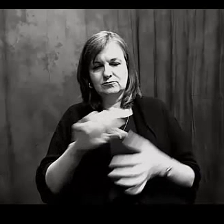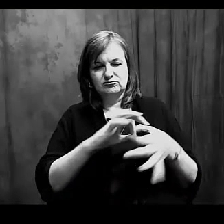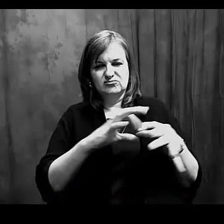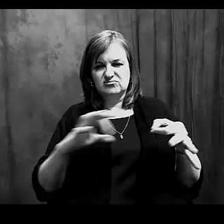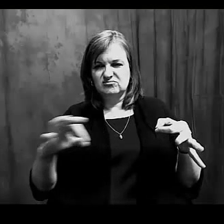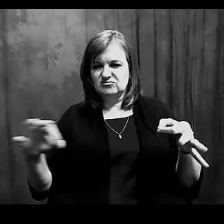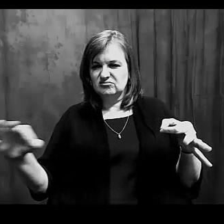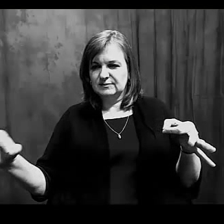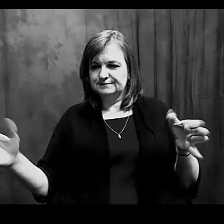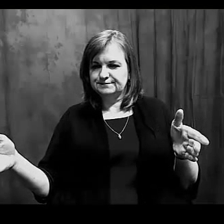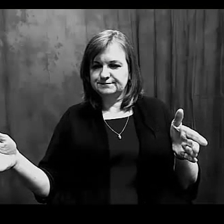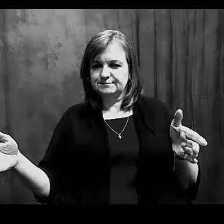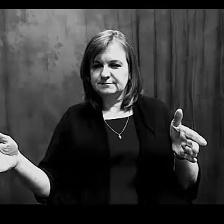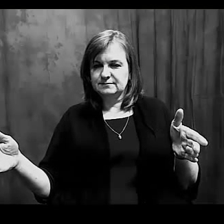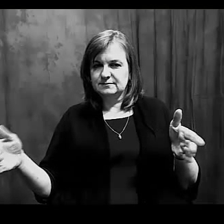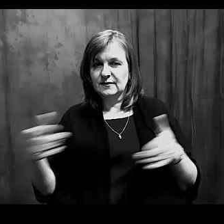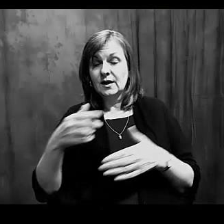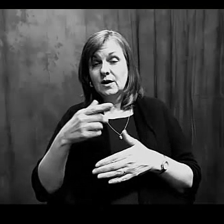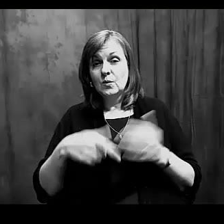acids.